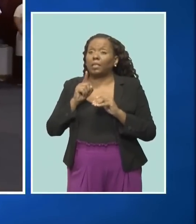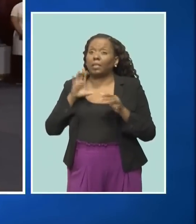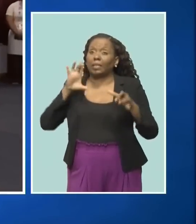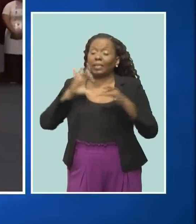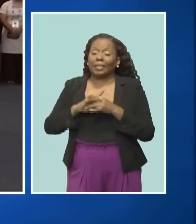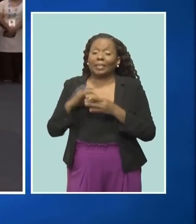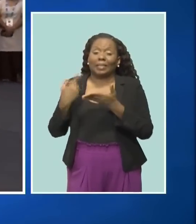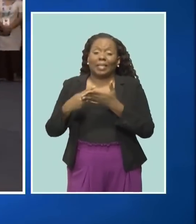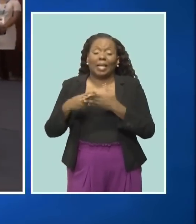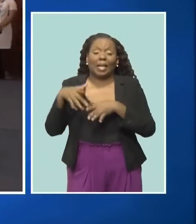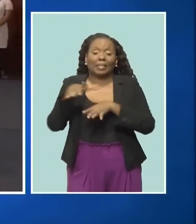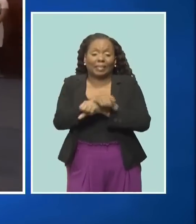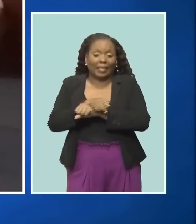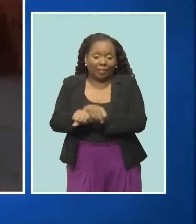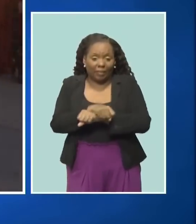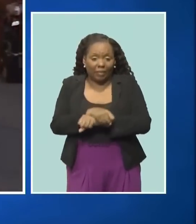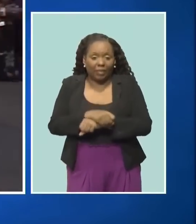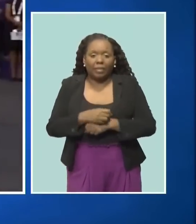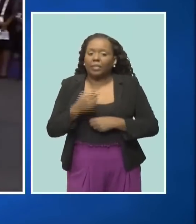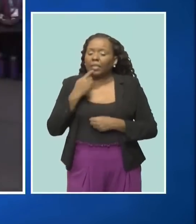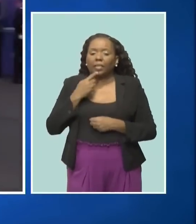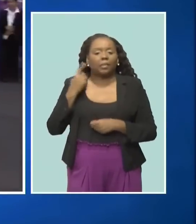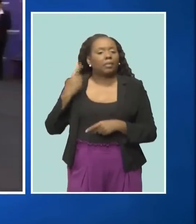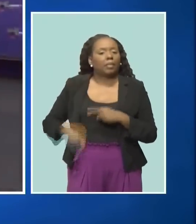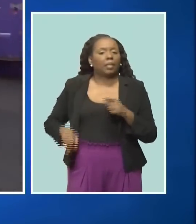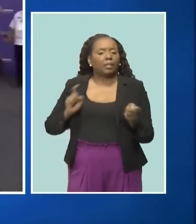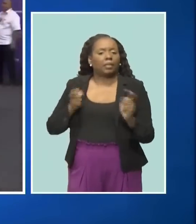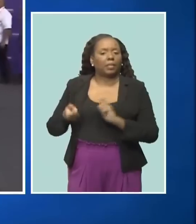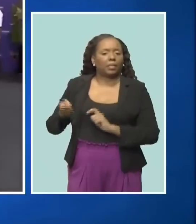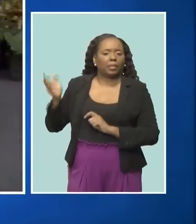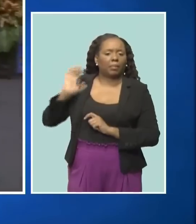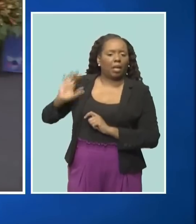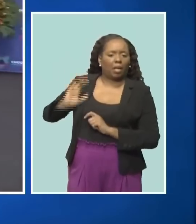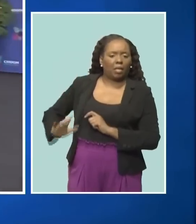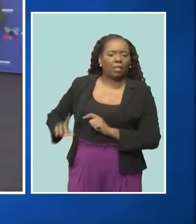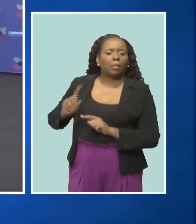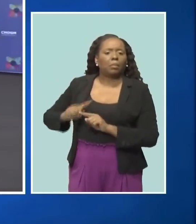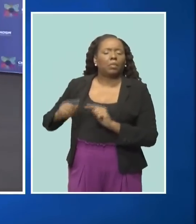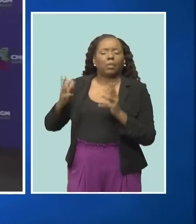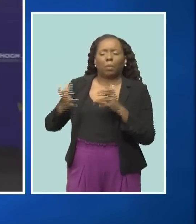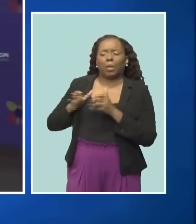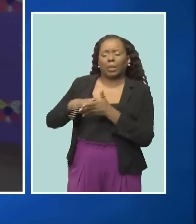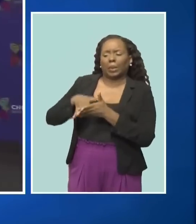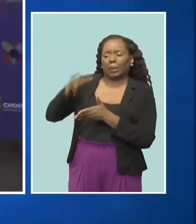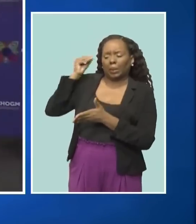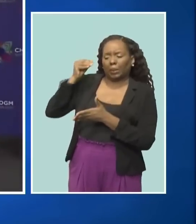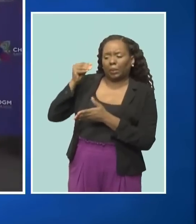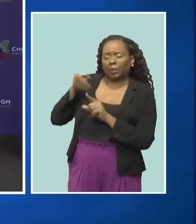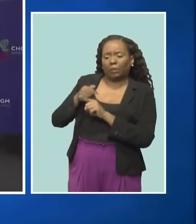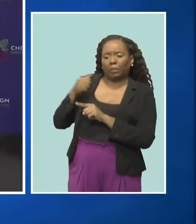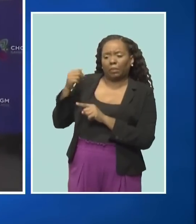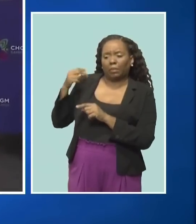King Charles told leaders the past can't be changed and encouraged them to commit to learning from history.